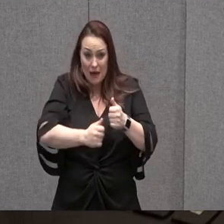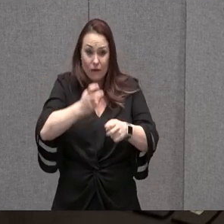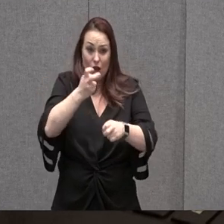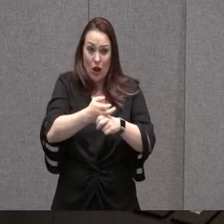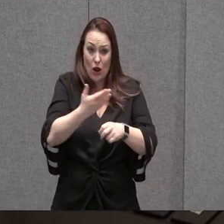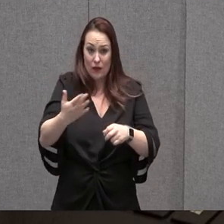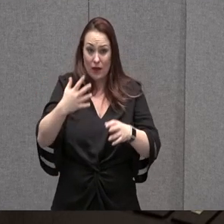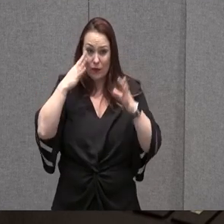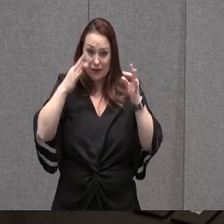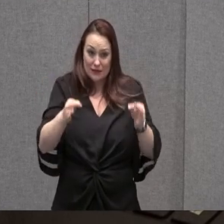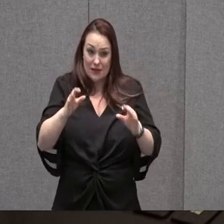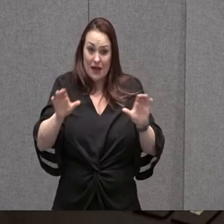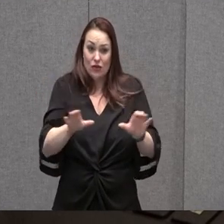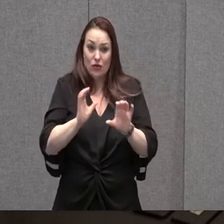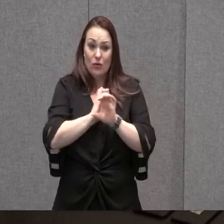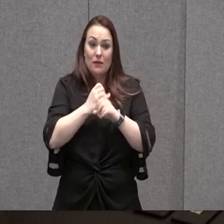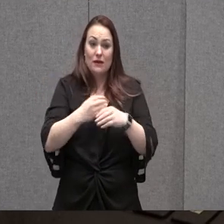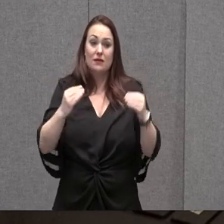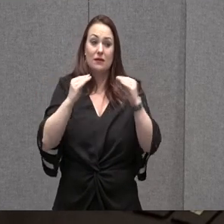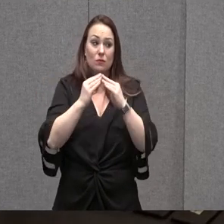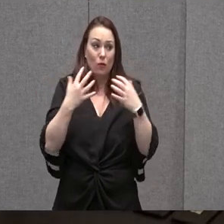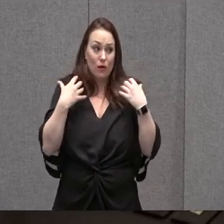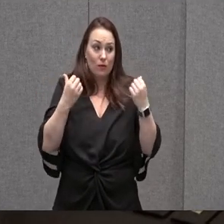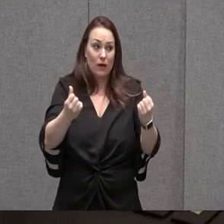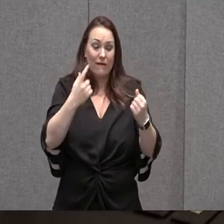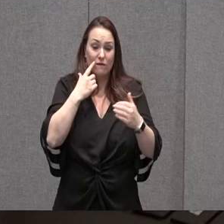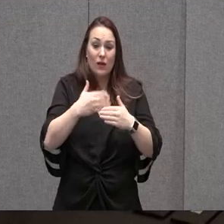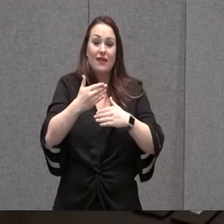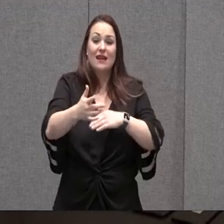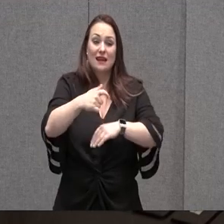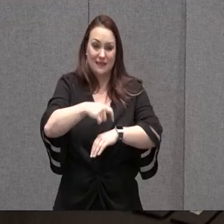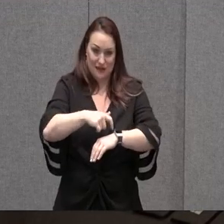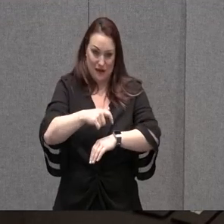us braver for the next time.